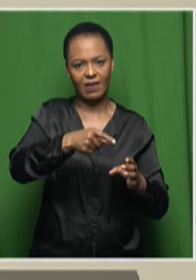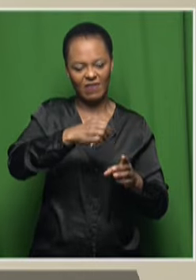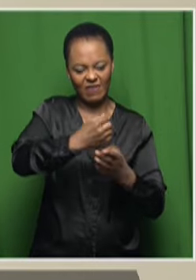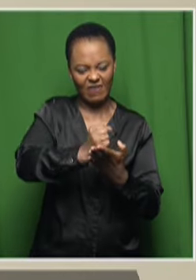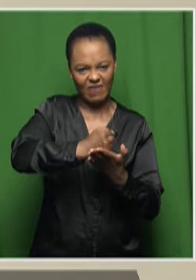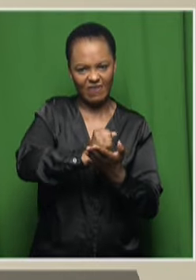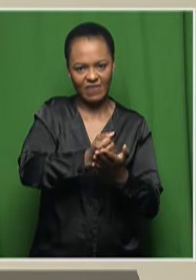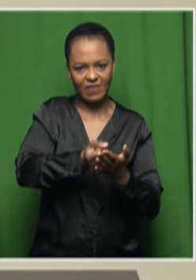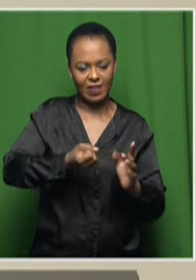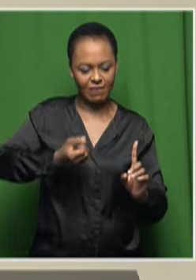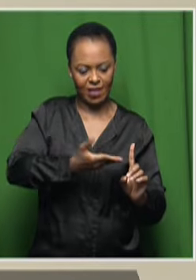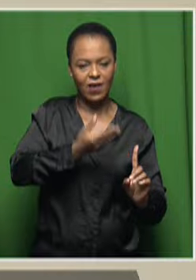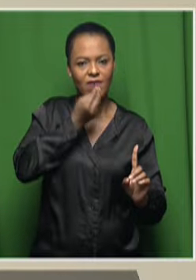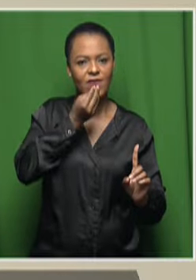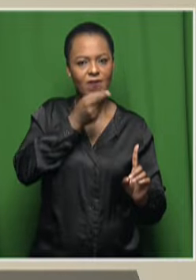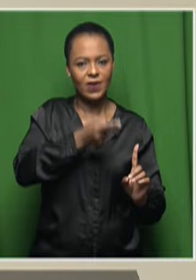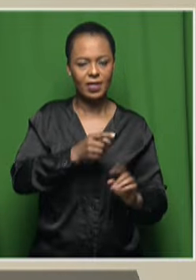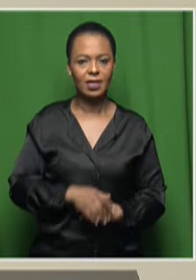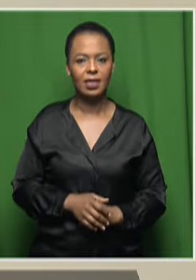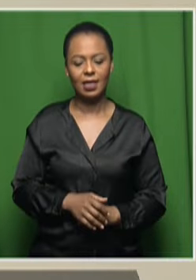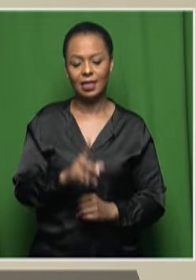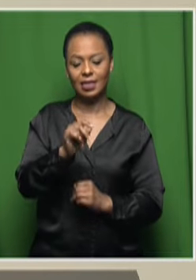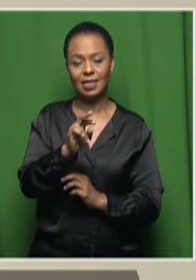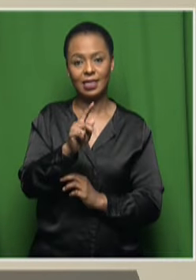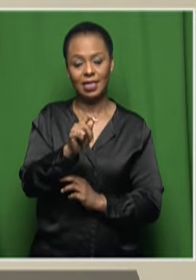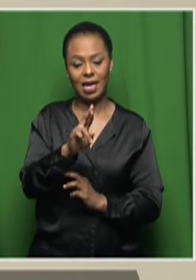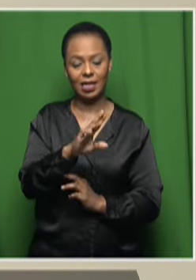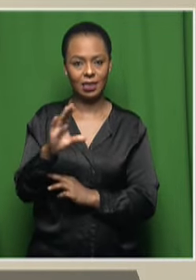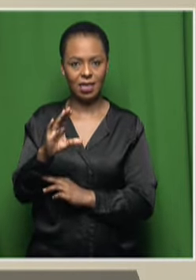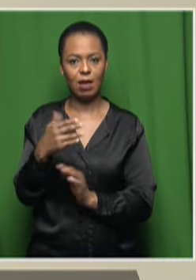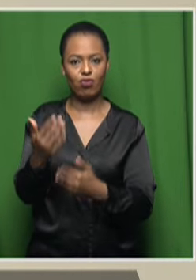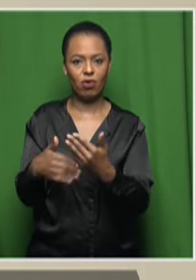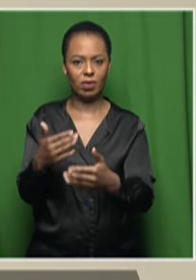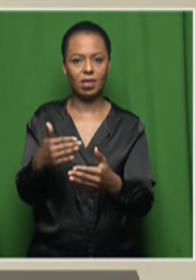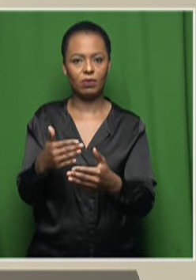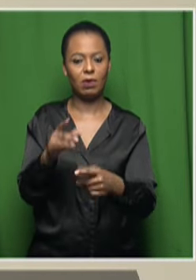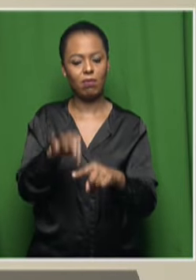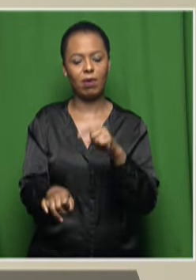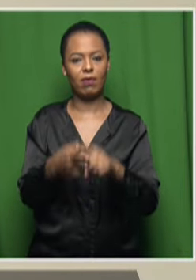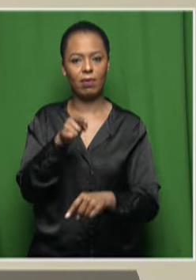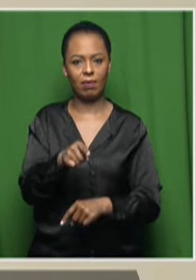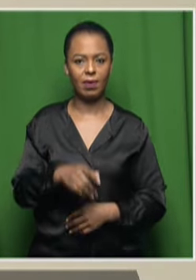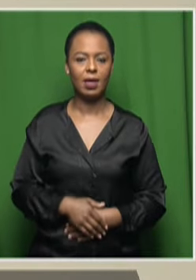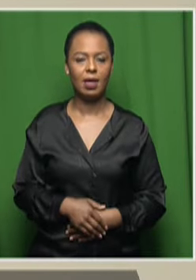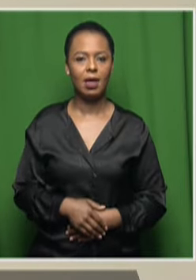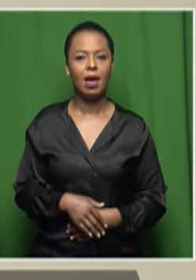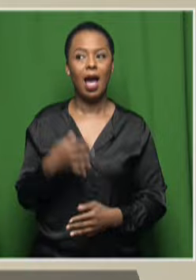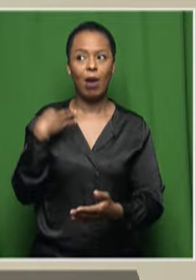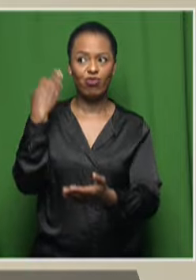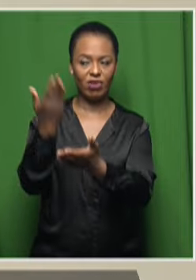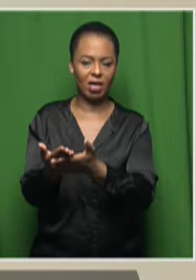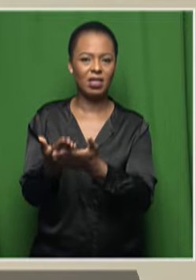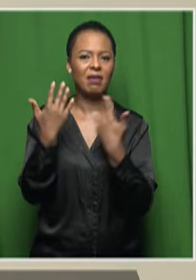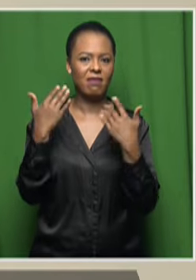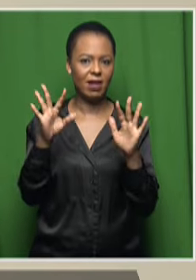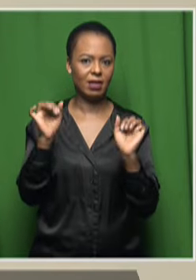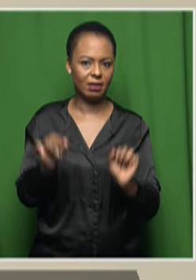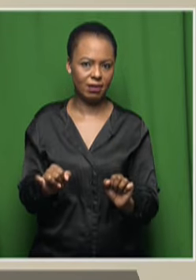is also coming from TRC processes. We have made this application. Already we have